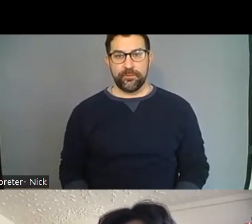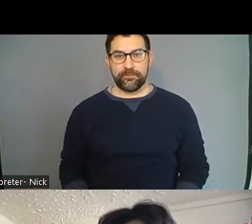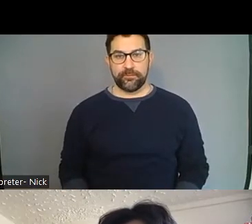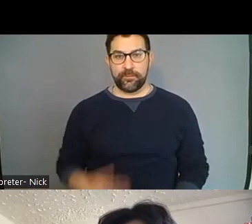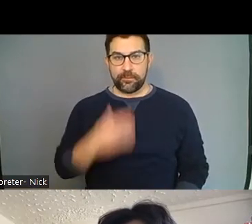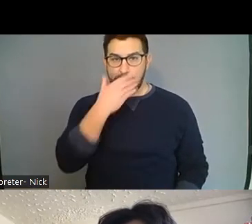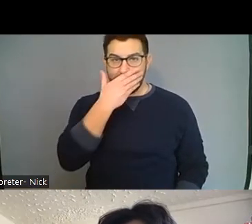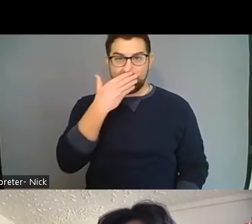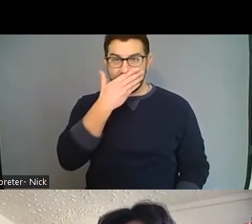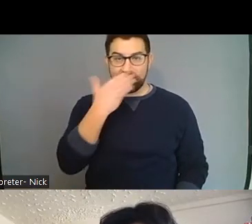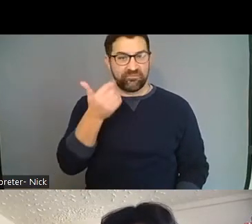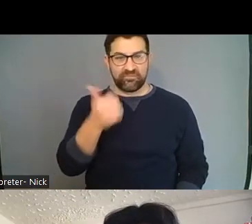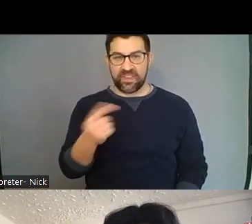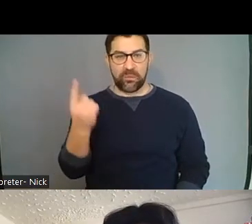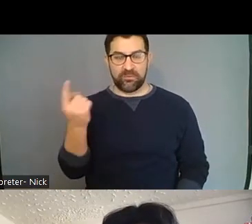And anyone jump in.